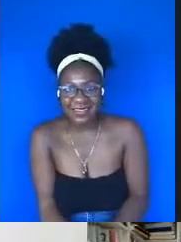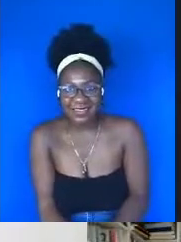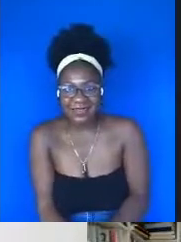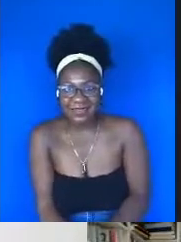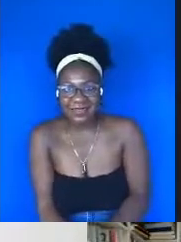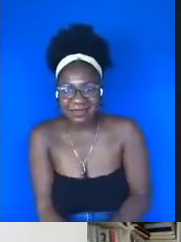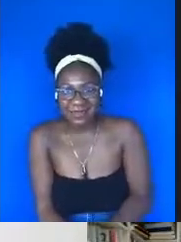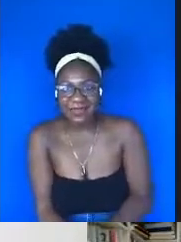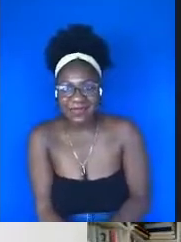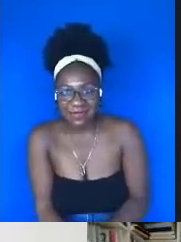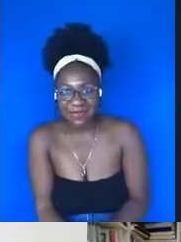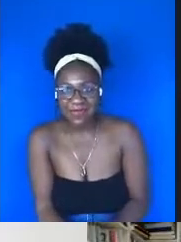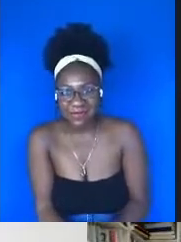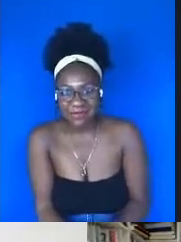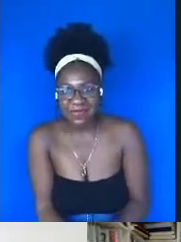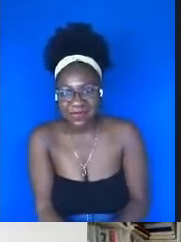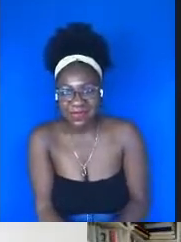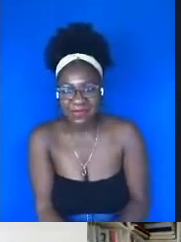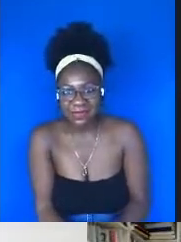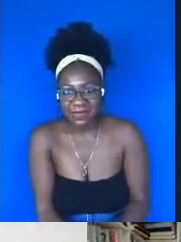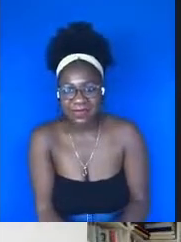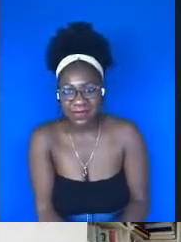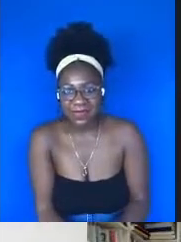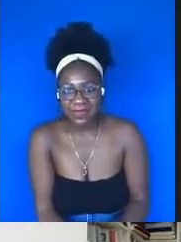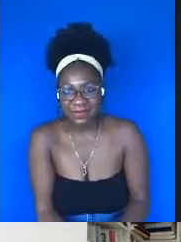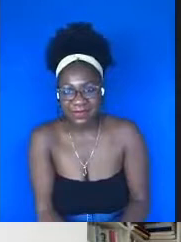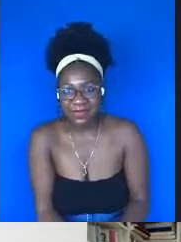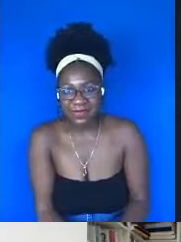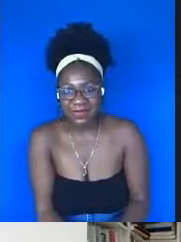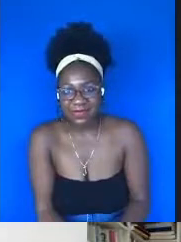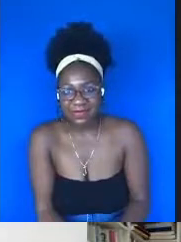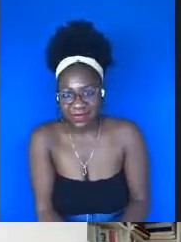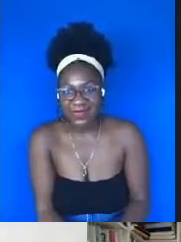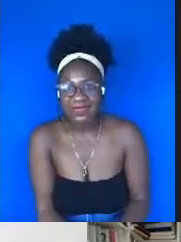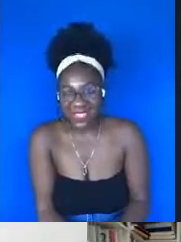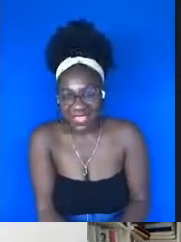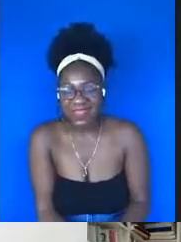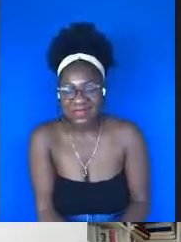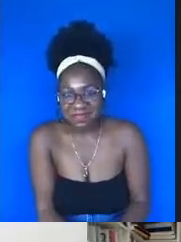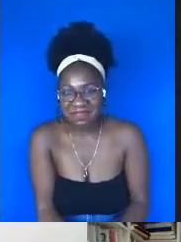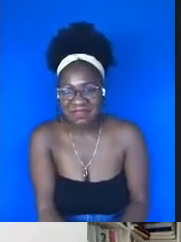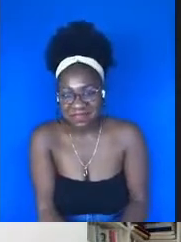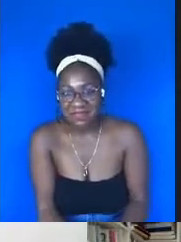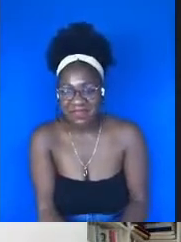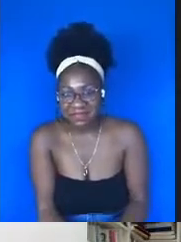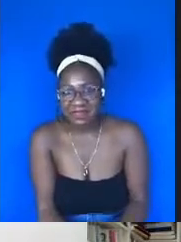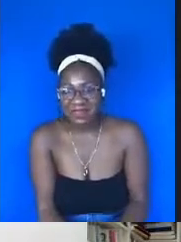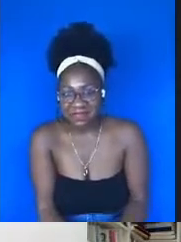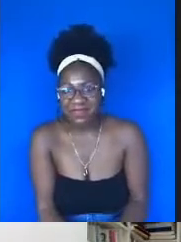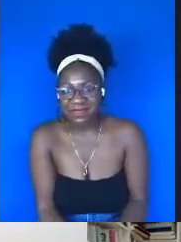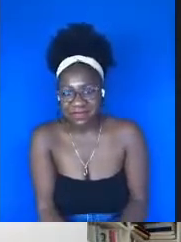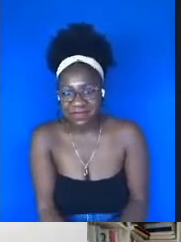and spirits to come remove this female body of hers to get what she needs to get